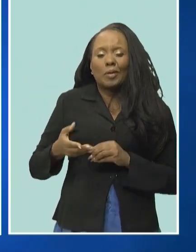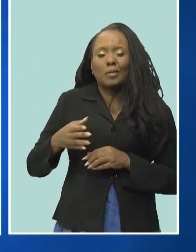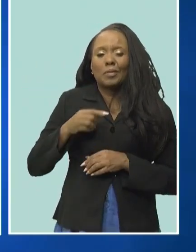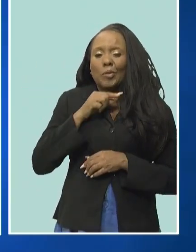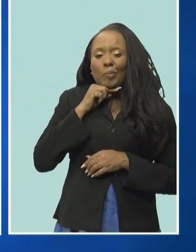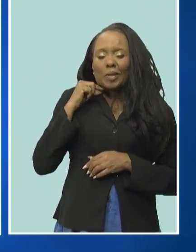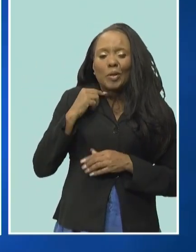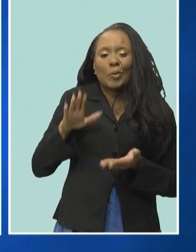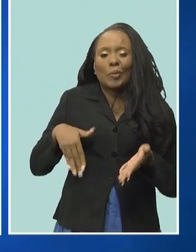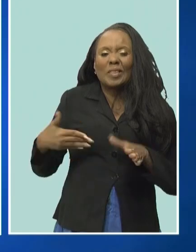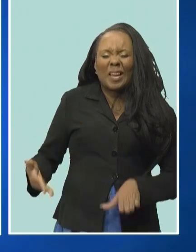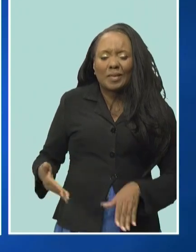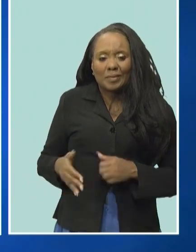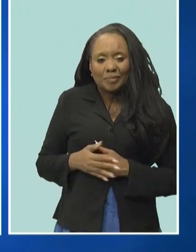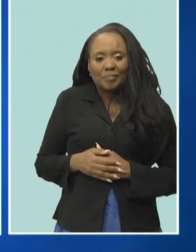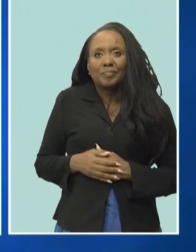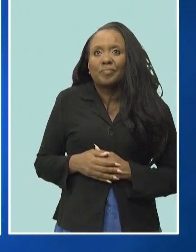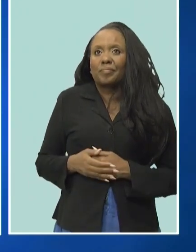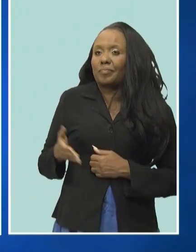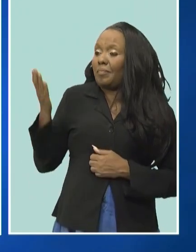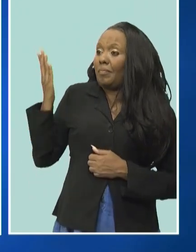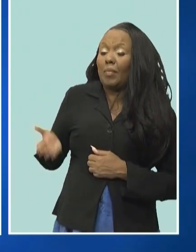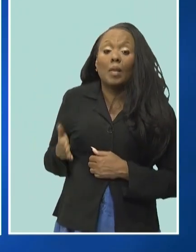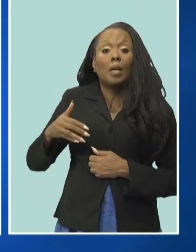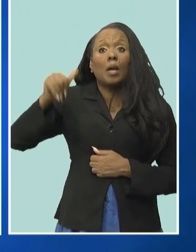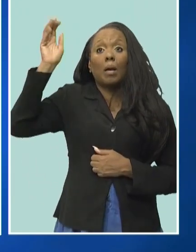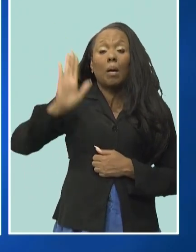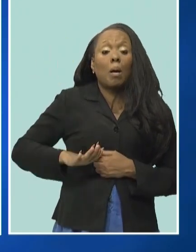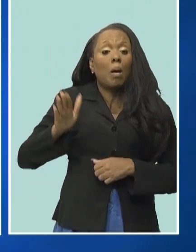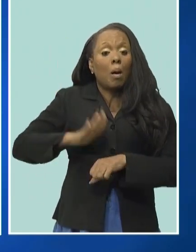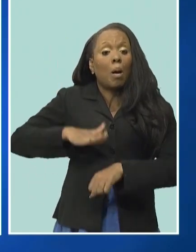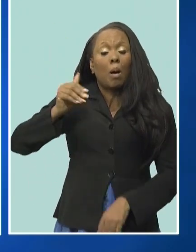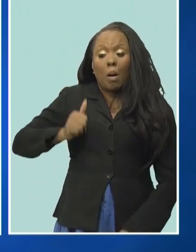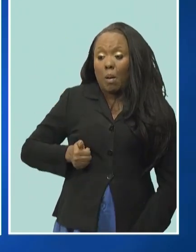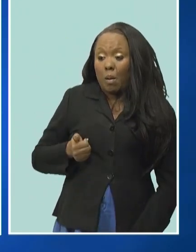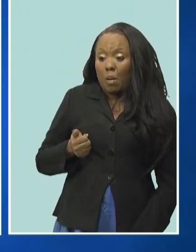God for calling this man,